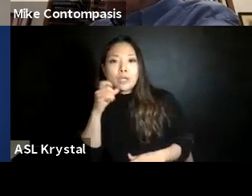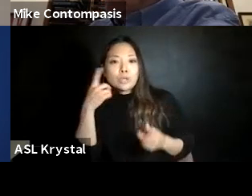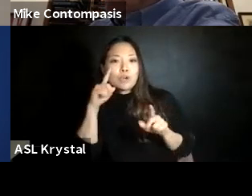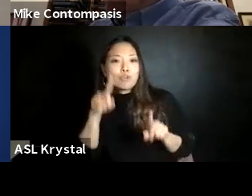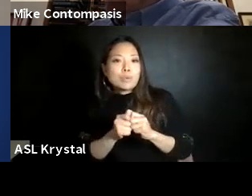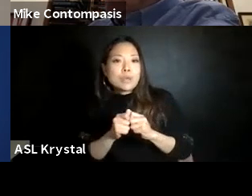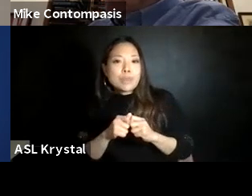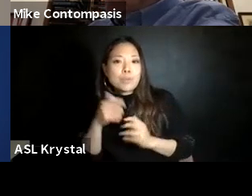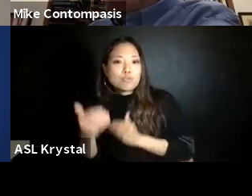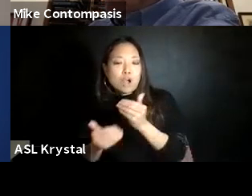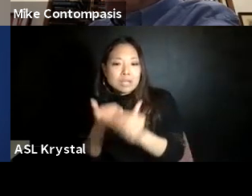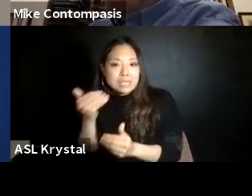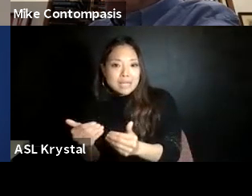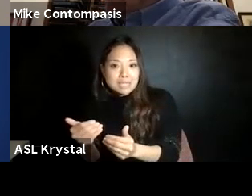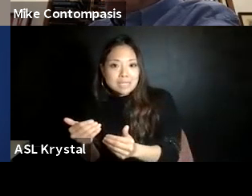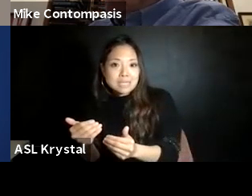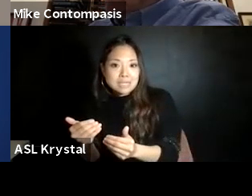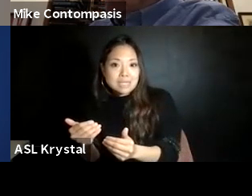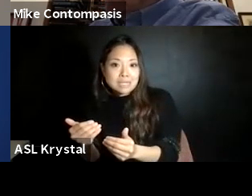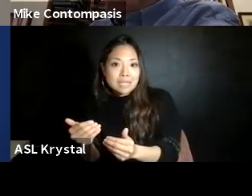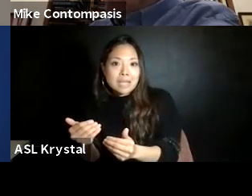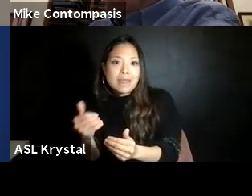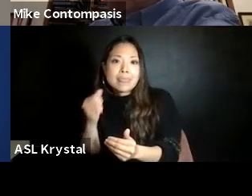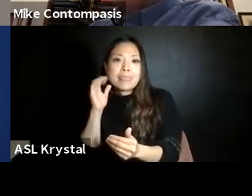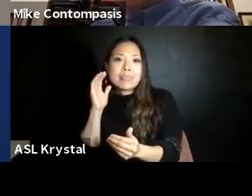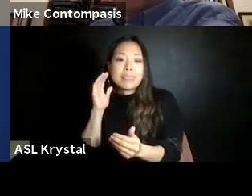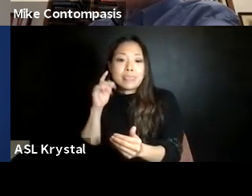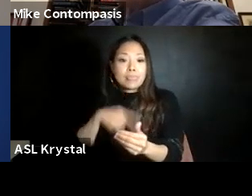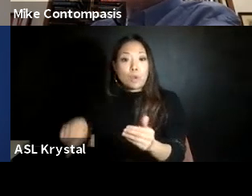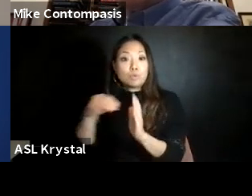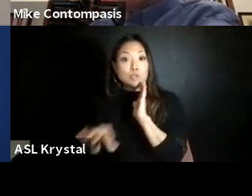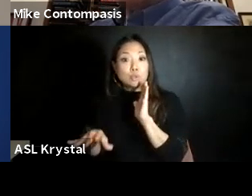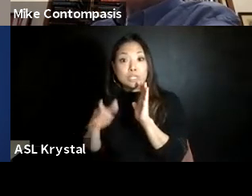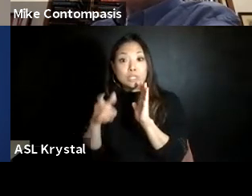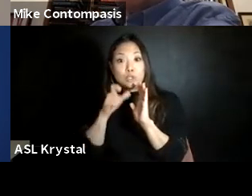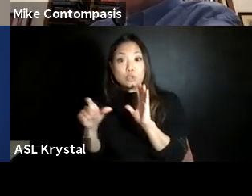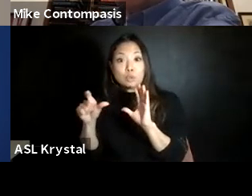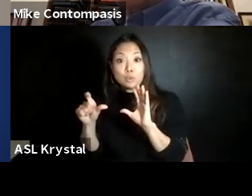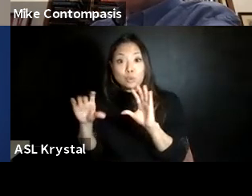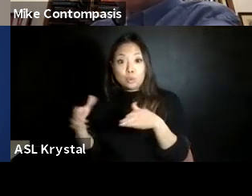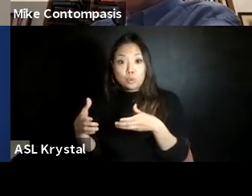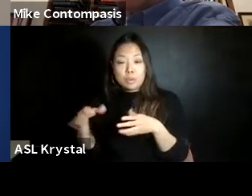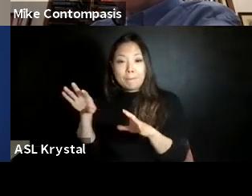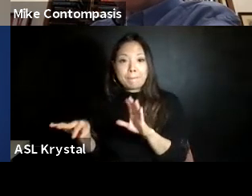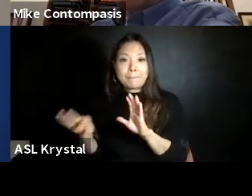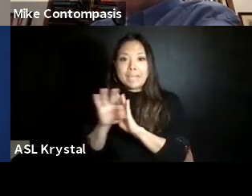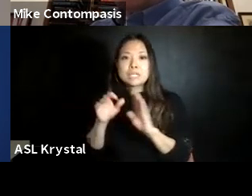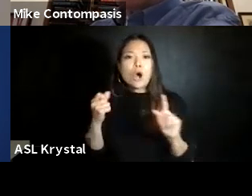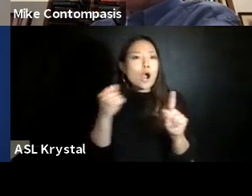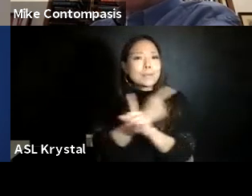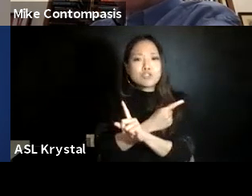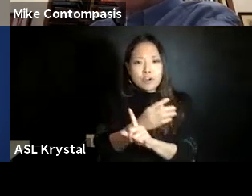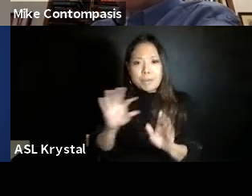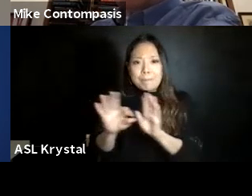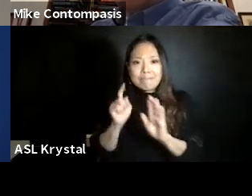that then chose arbitrarily amongst those students for the 1,000 seats. And I think Ms. Lum is